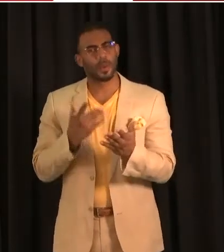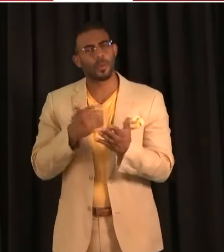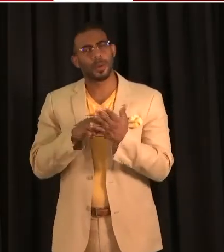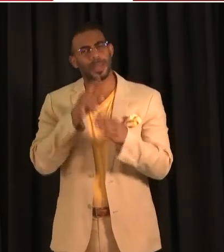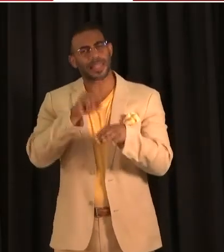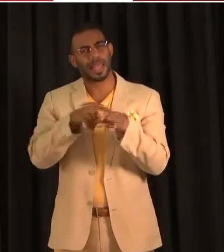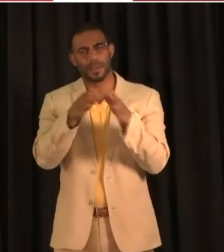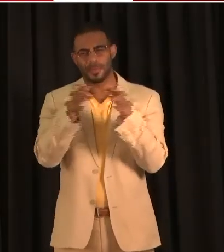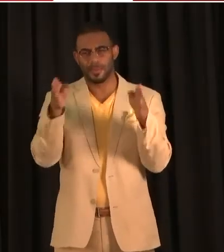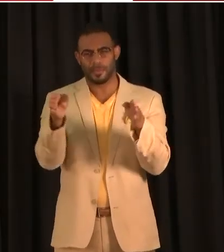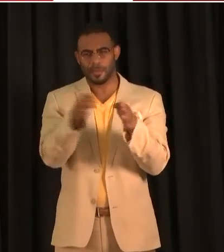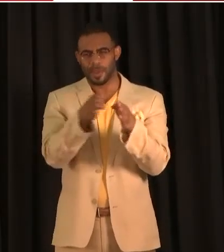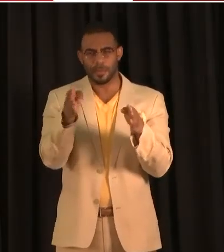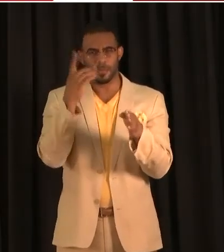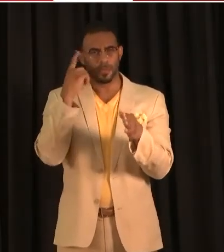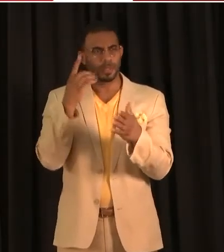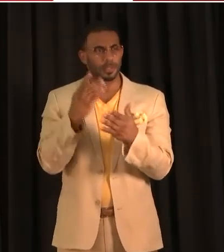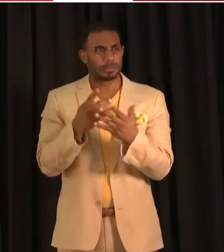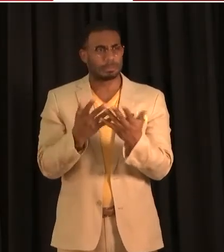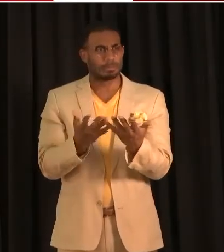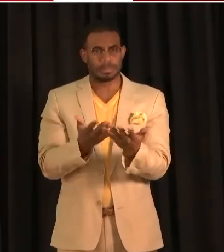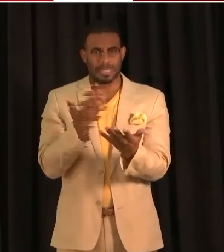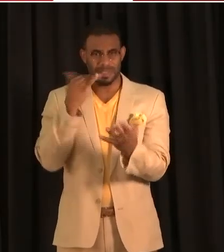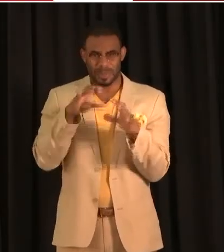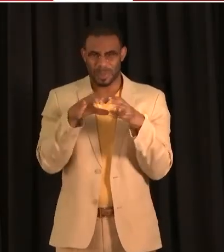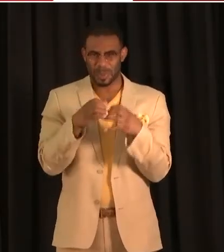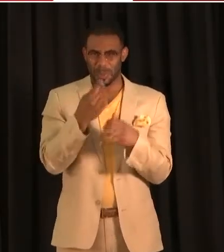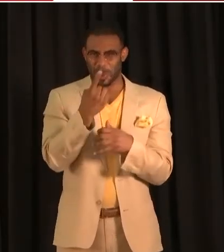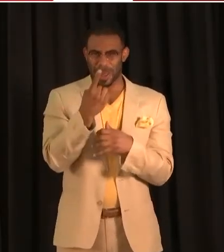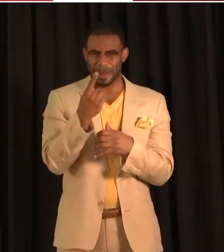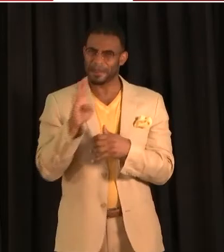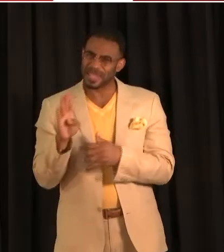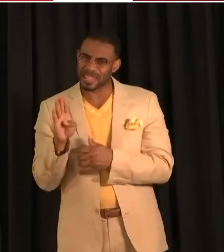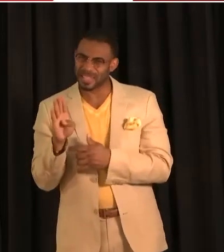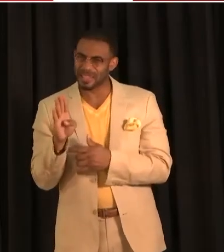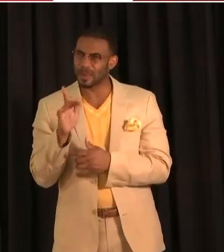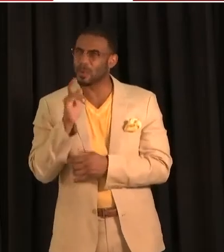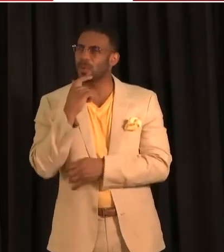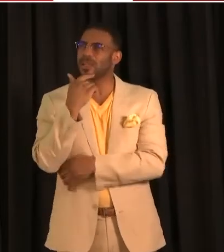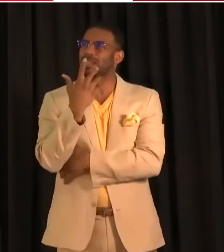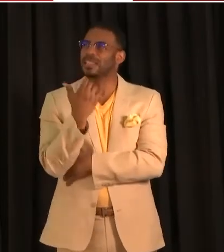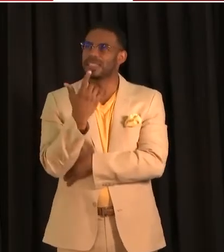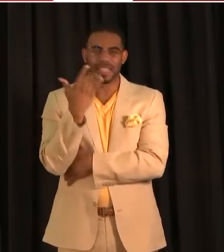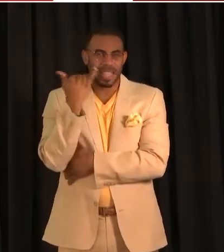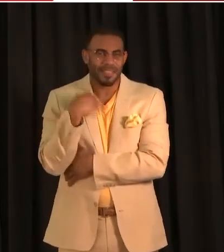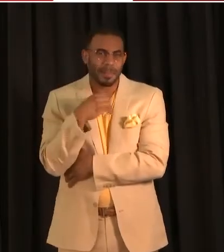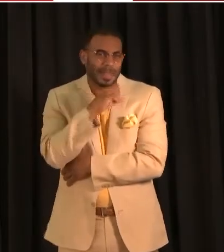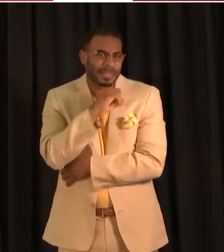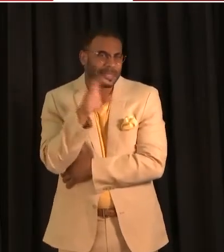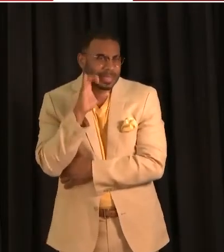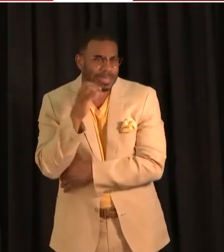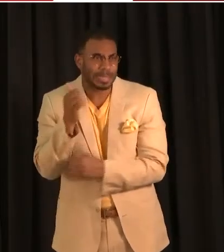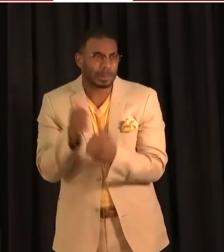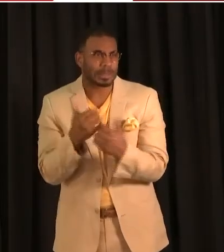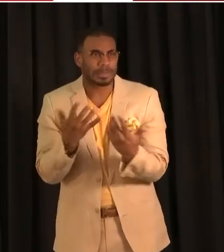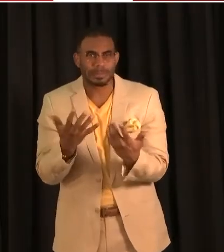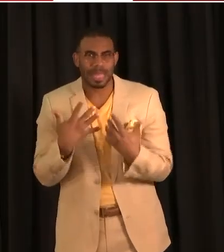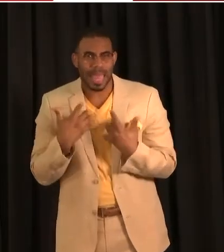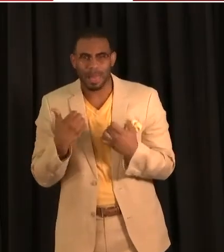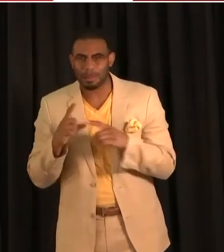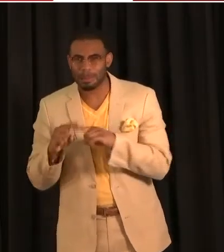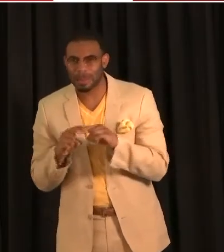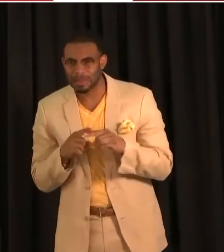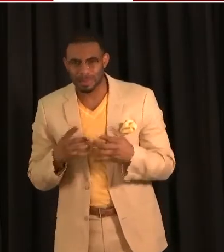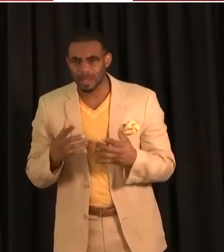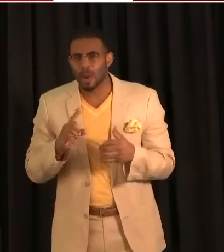What would be the time frame for someone in Group 1B who's a senior citizen with